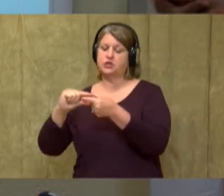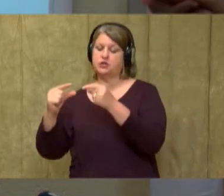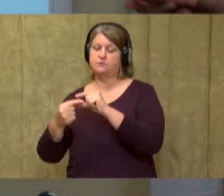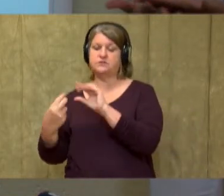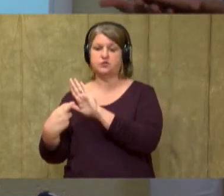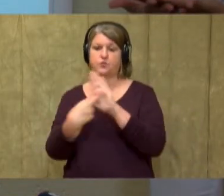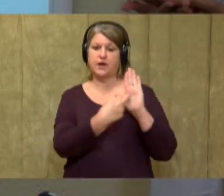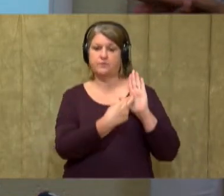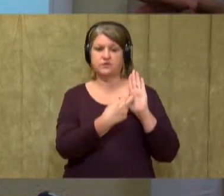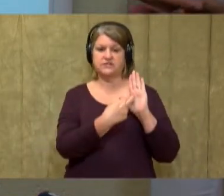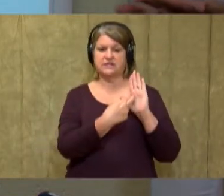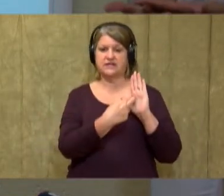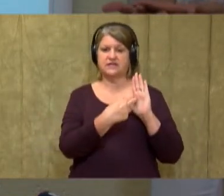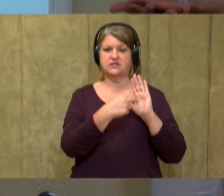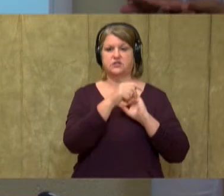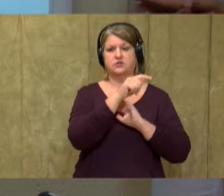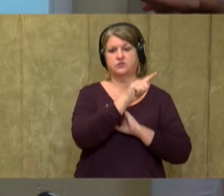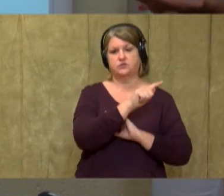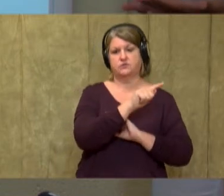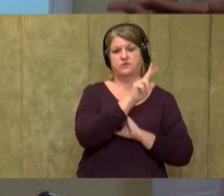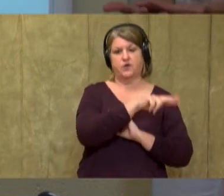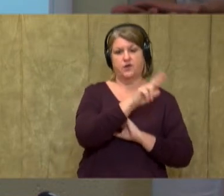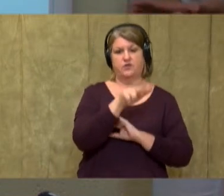and 27.